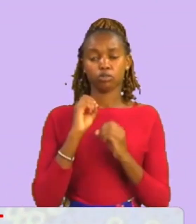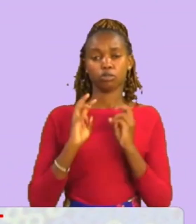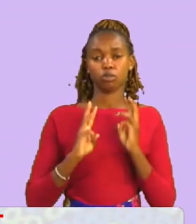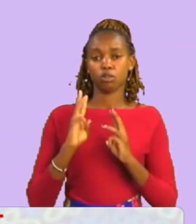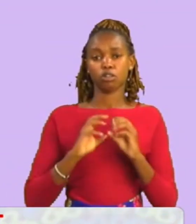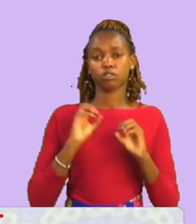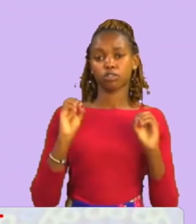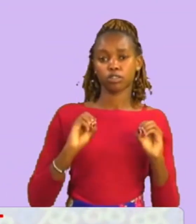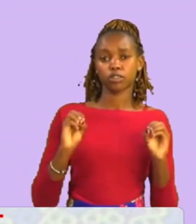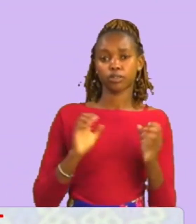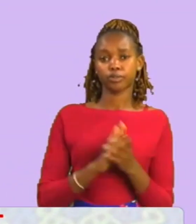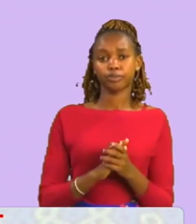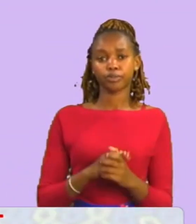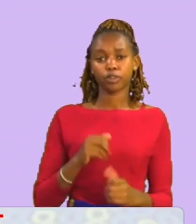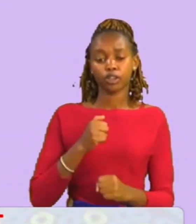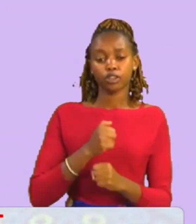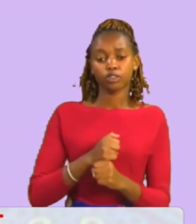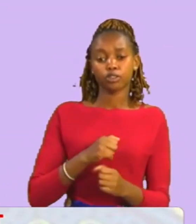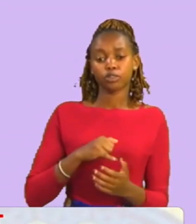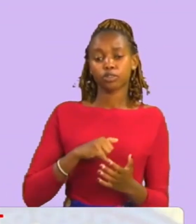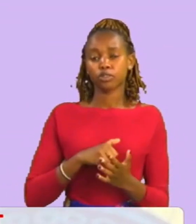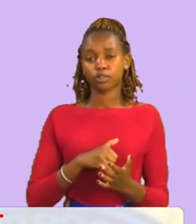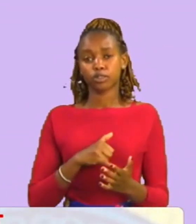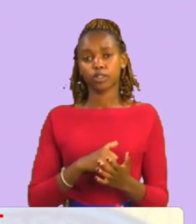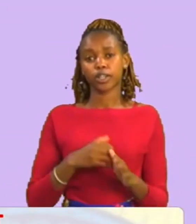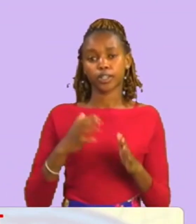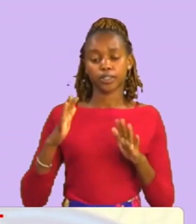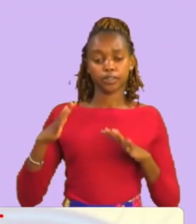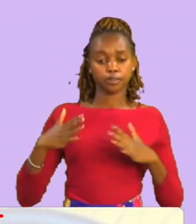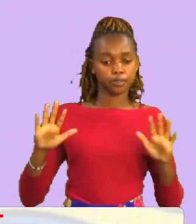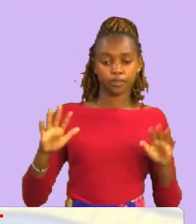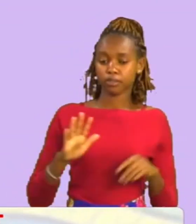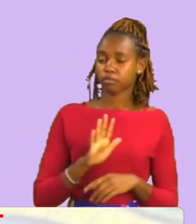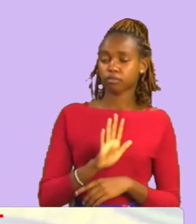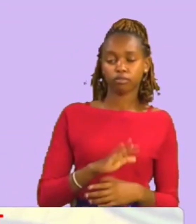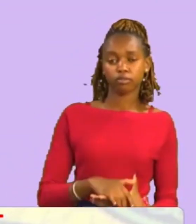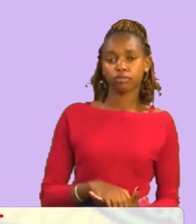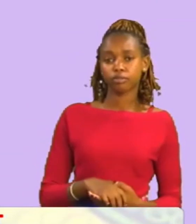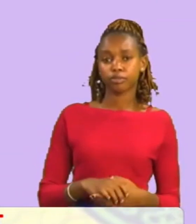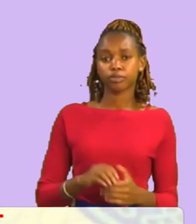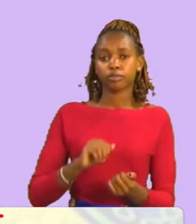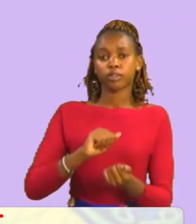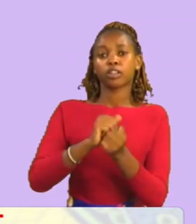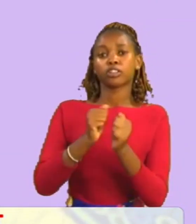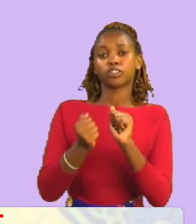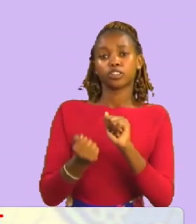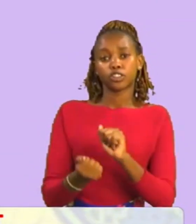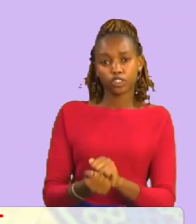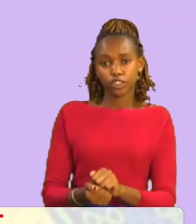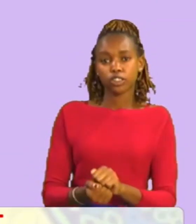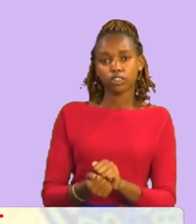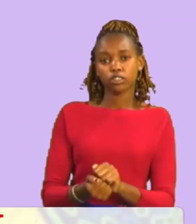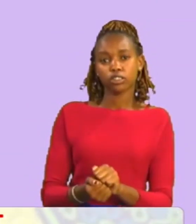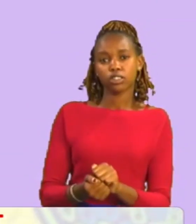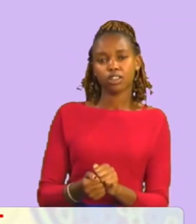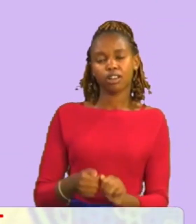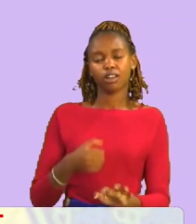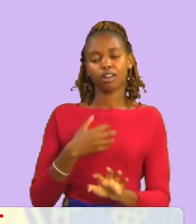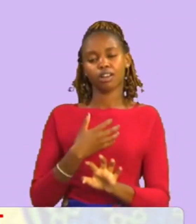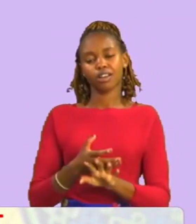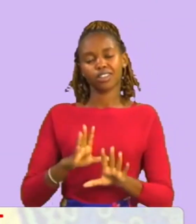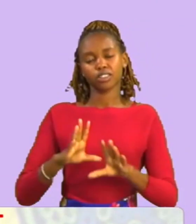some ties, just do it and fly away. And those are facts by there, because sometimes change is very difficult to accept. Very